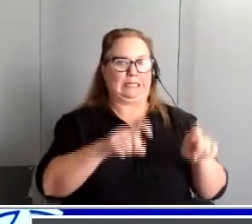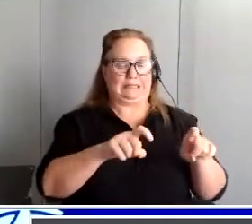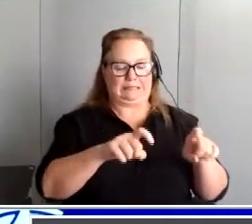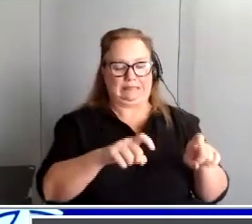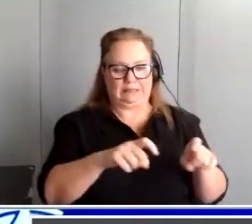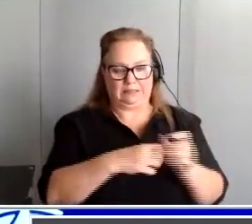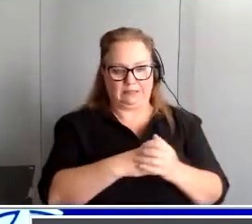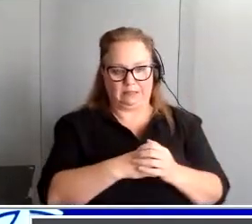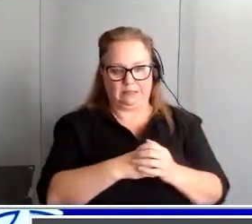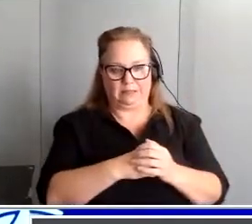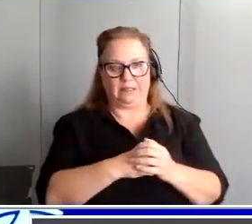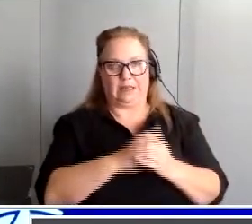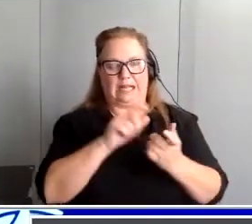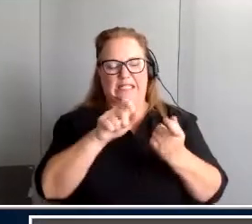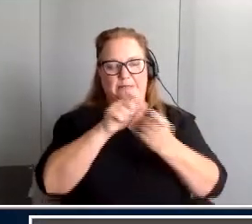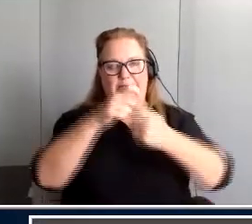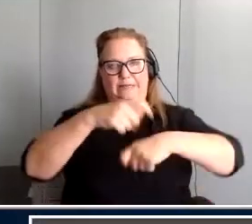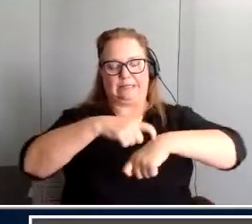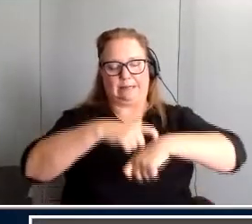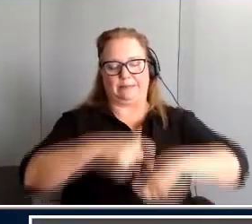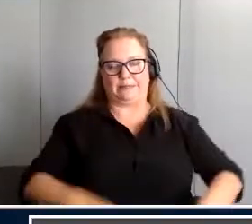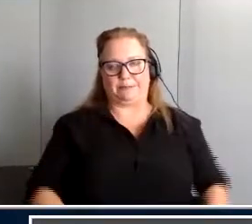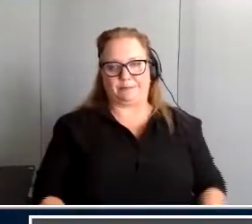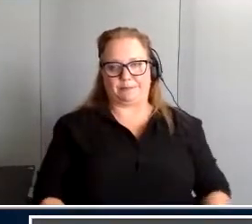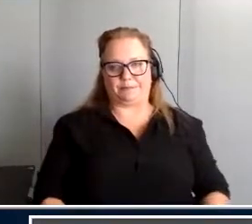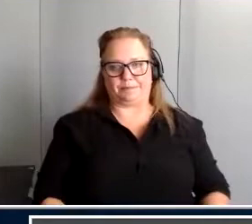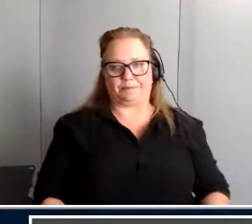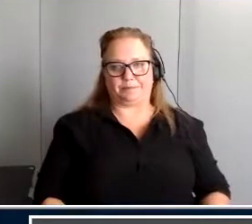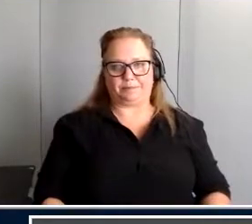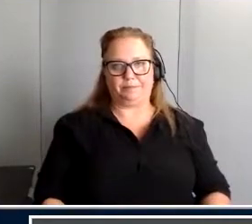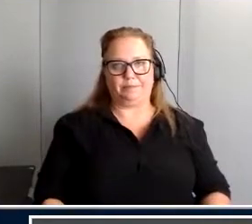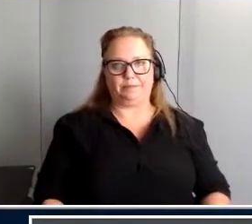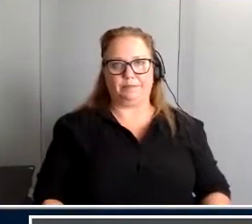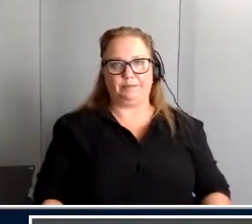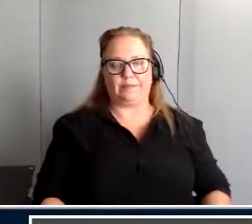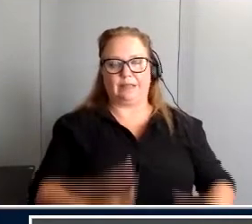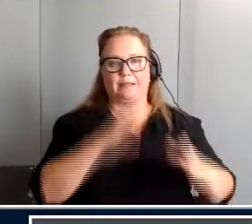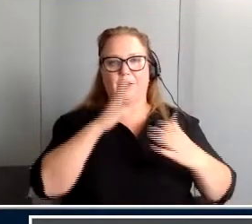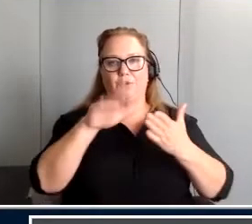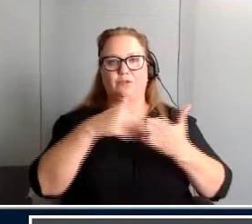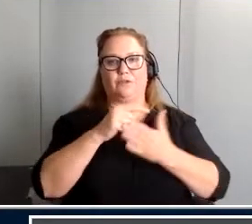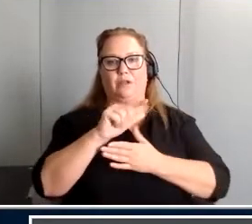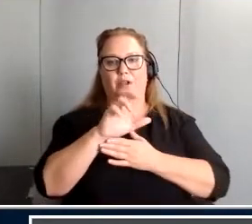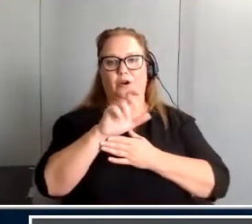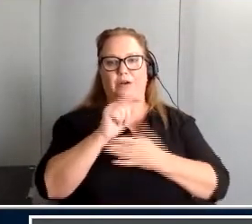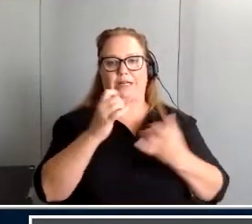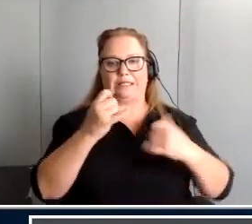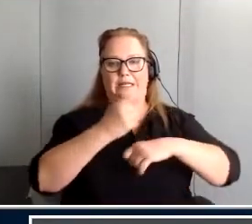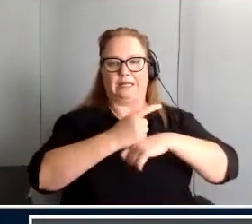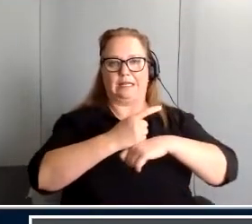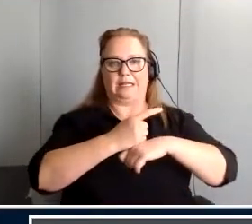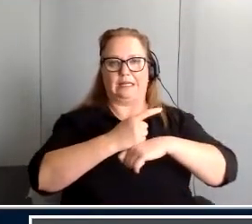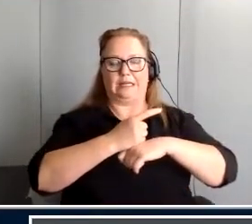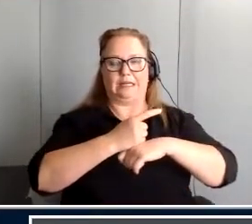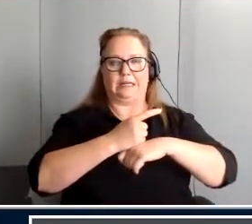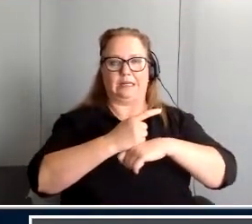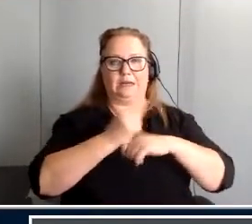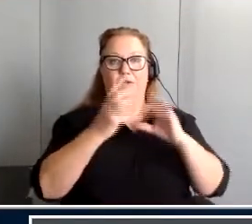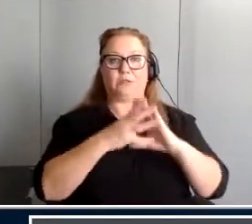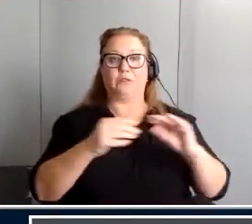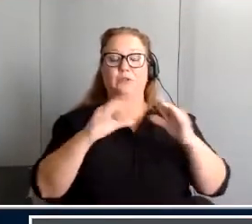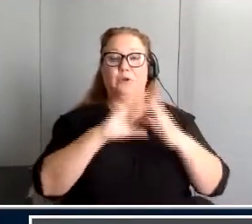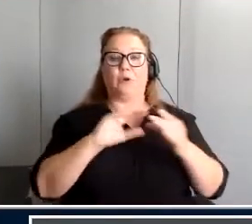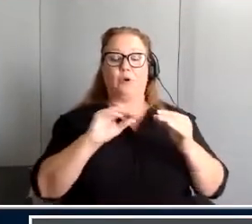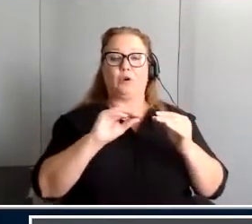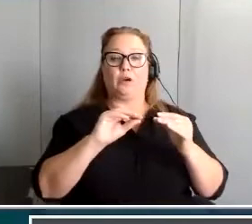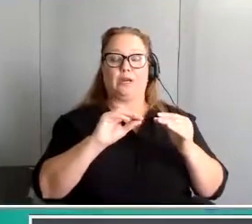at those specific times. So. All right. Thank you, Dr. Hawkinson, and all of our guests today. We want to get to this story. It's an event aimed at making